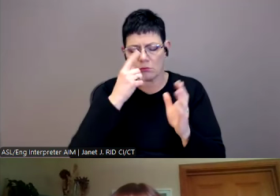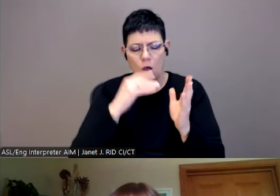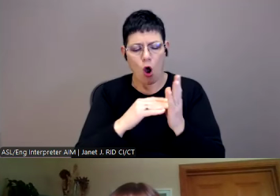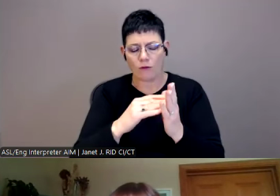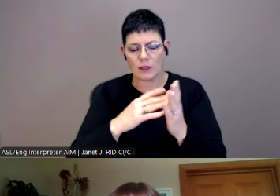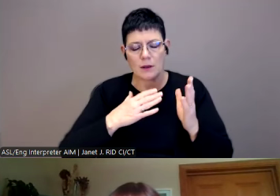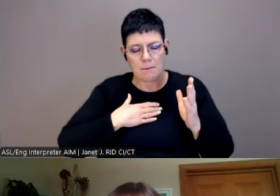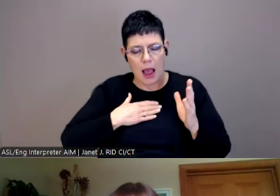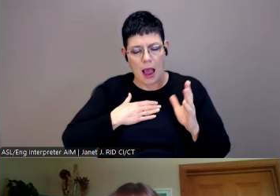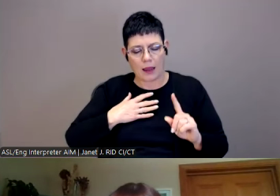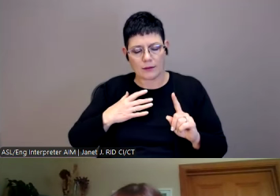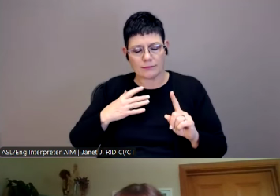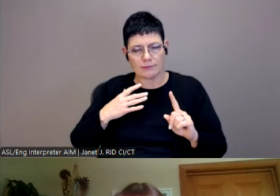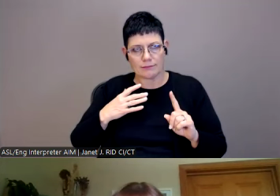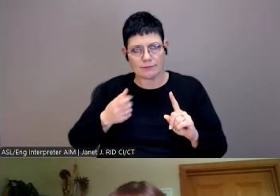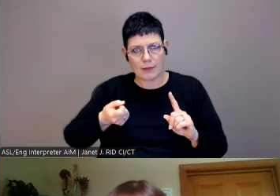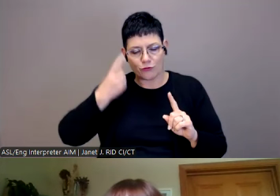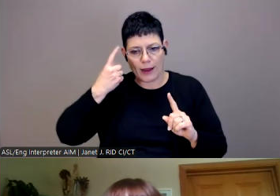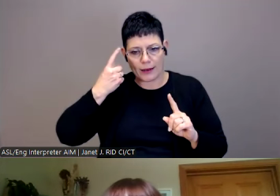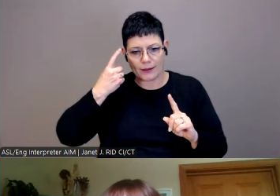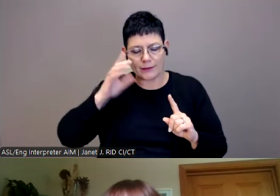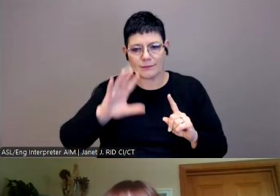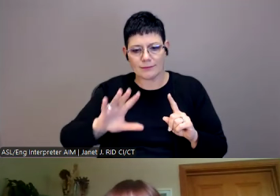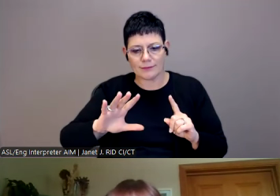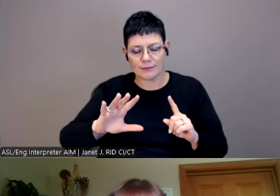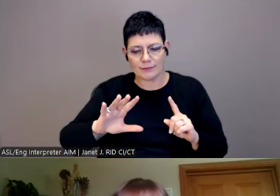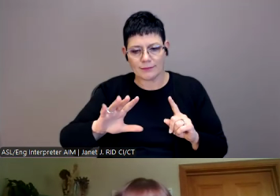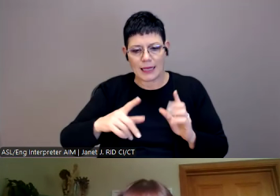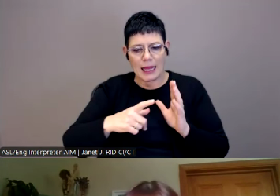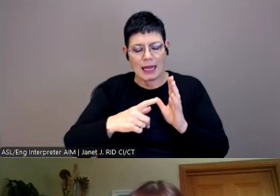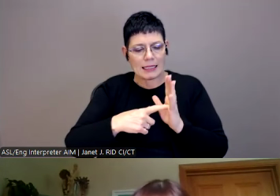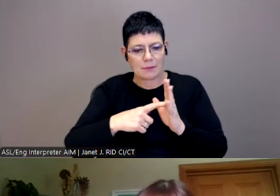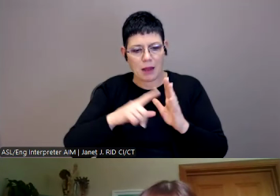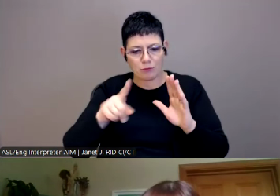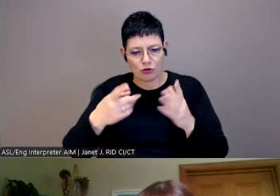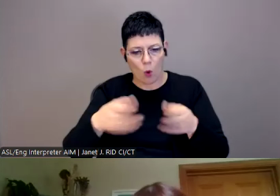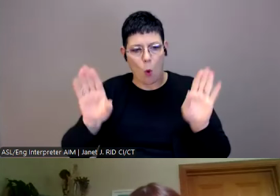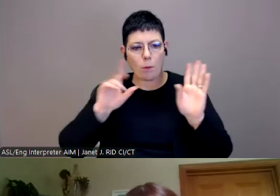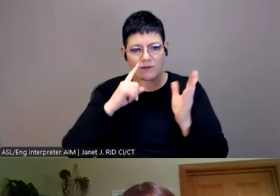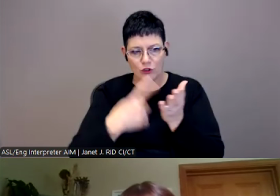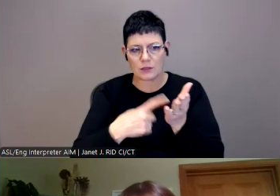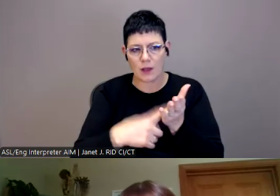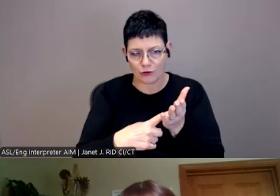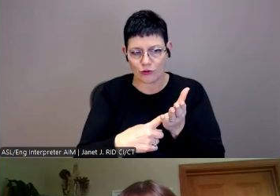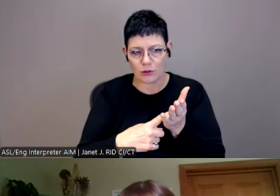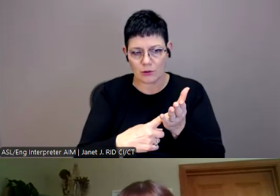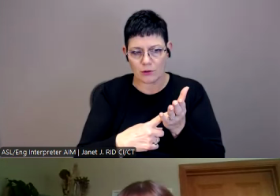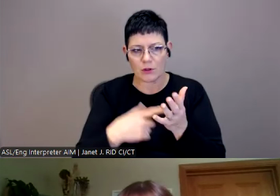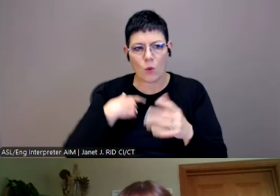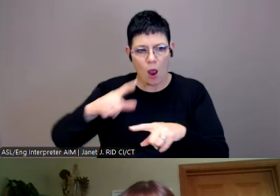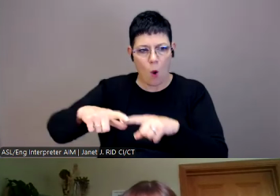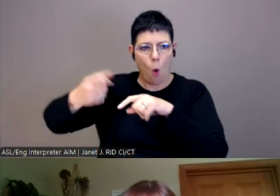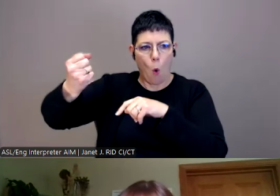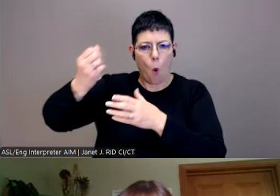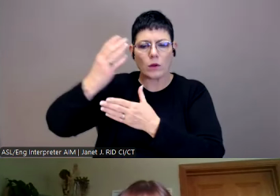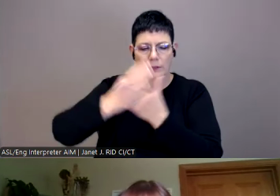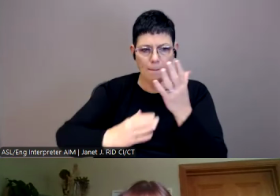I feel like I need when I'm doing this work is to just talk shop. And so we have set aside some time to talk